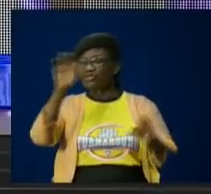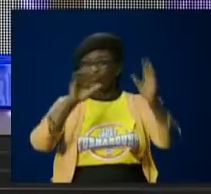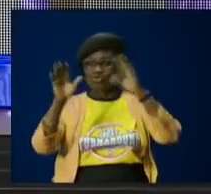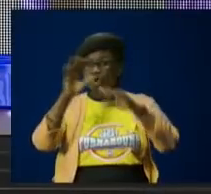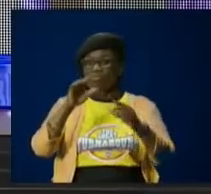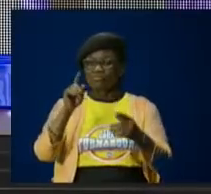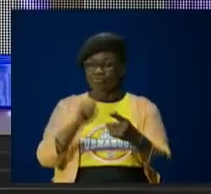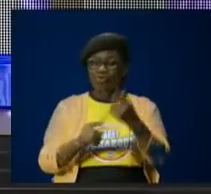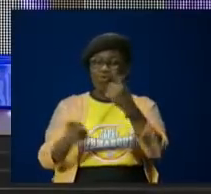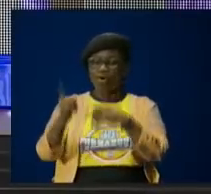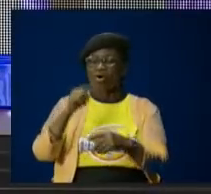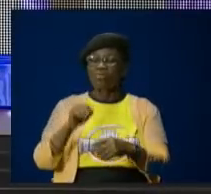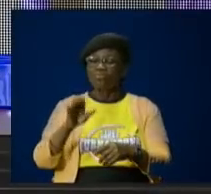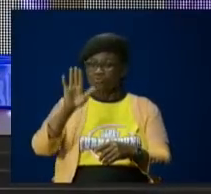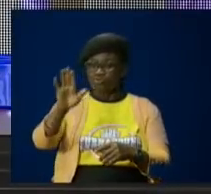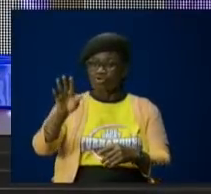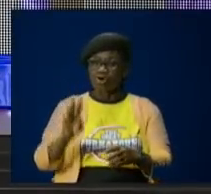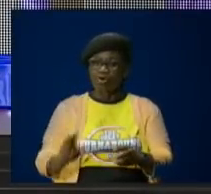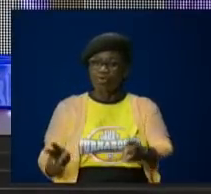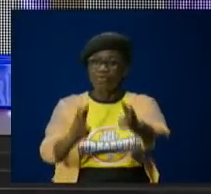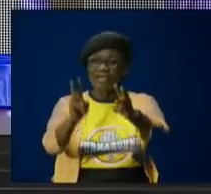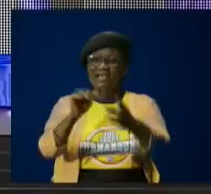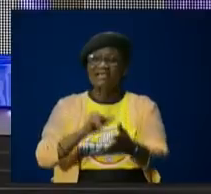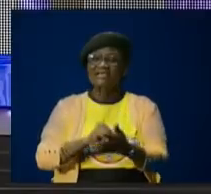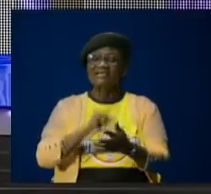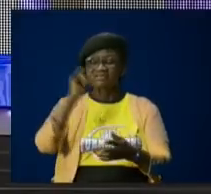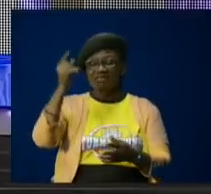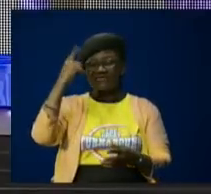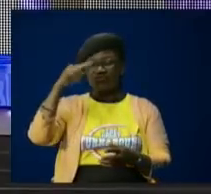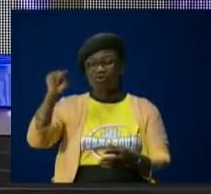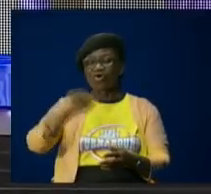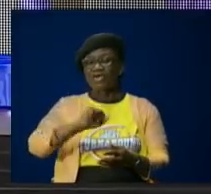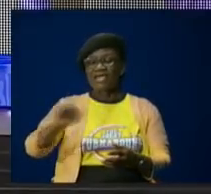it is for a purpose.